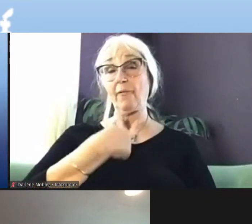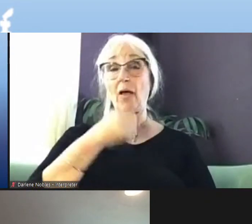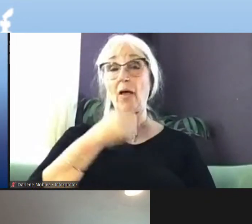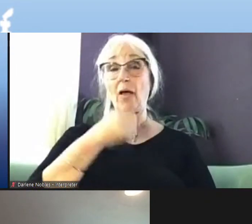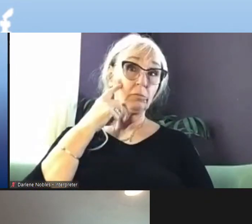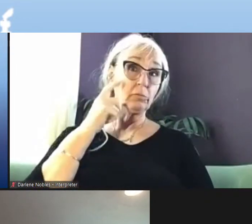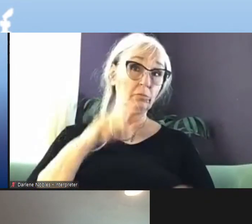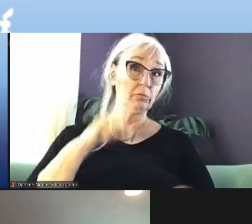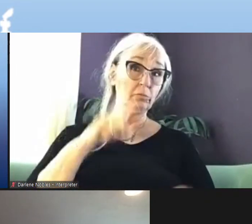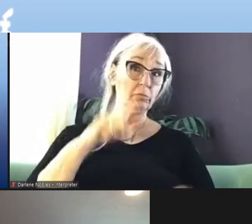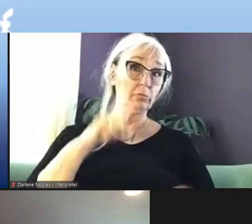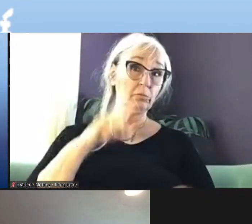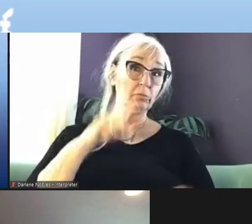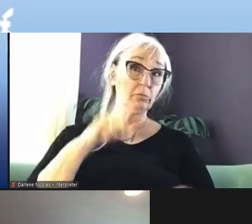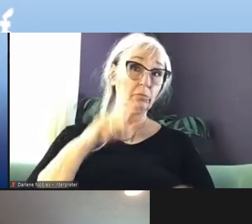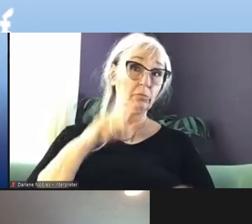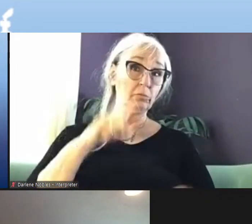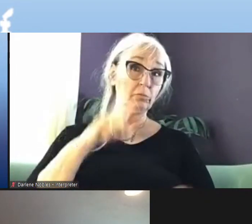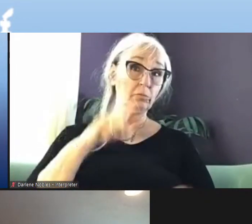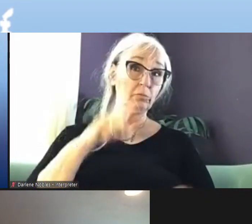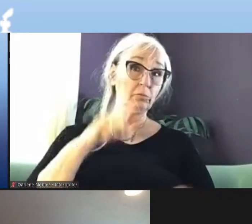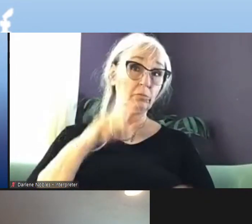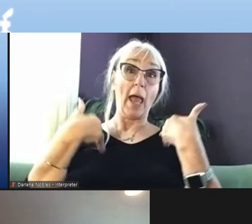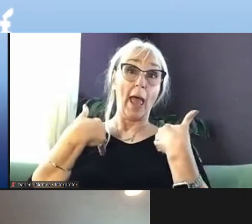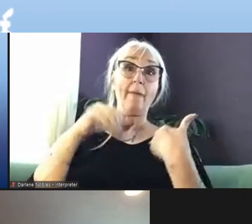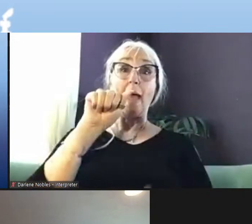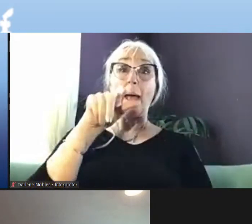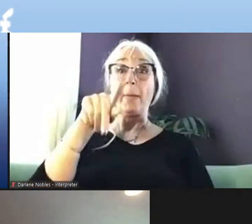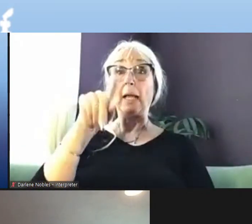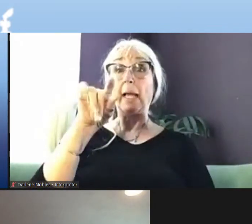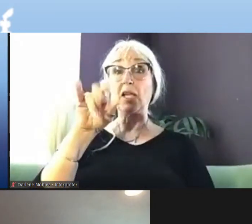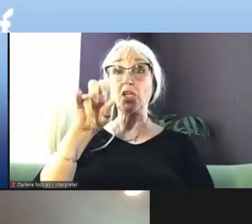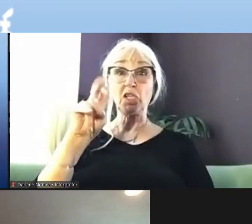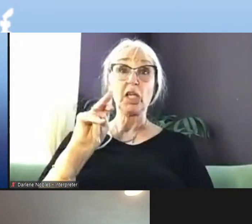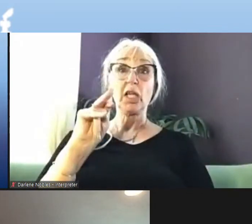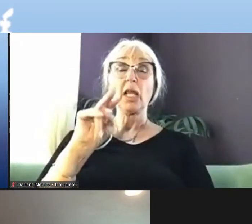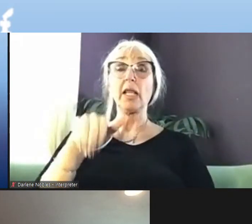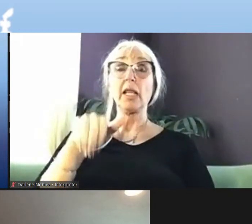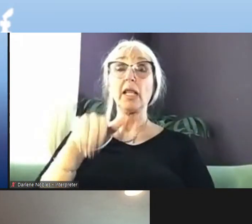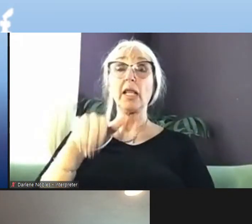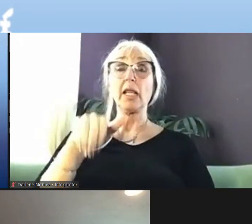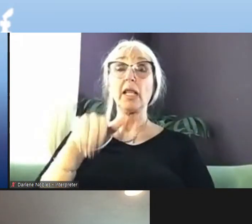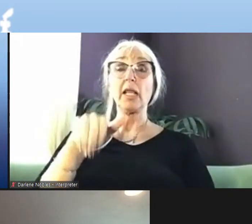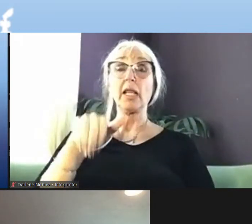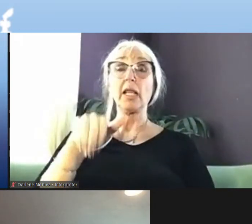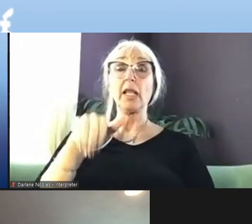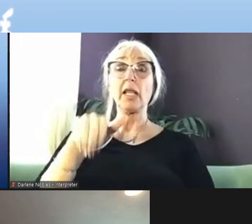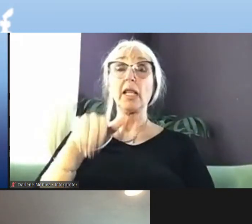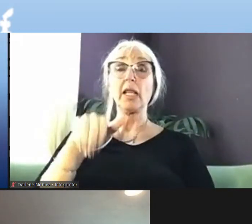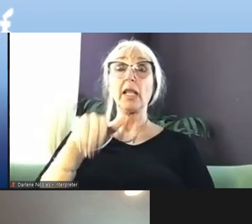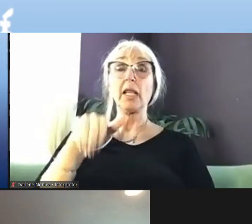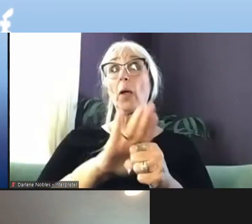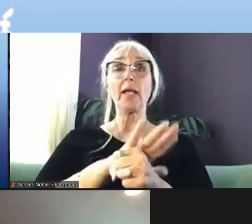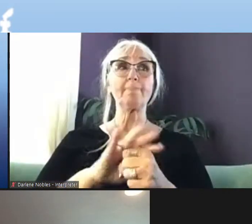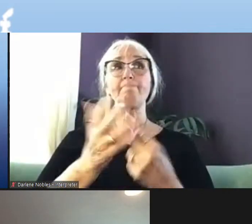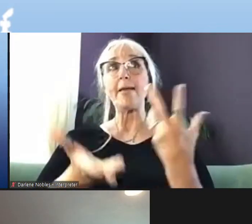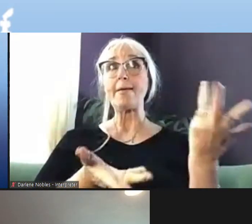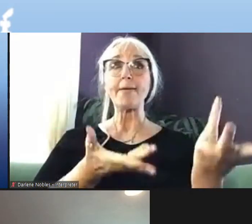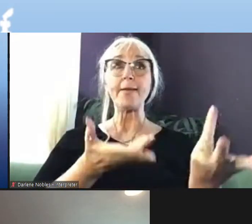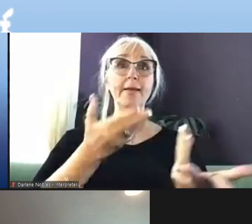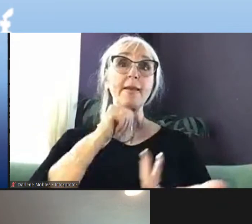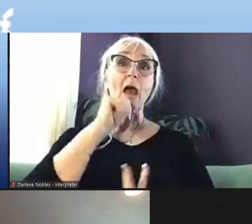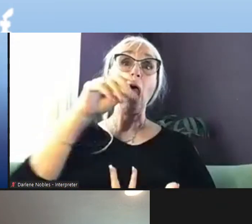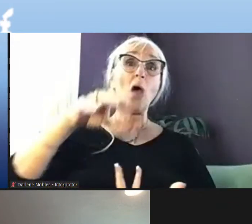if we have applications that come in that are located in, from nonprofit or